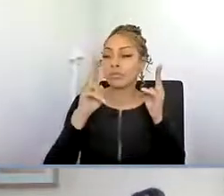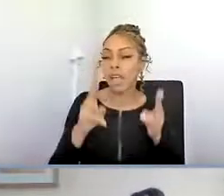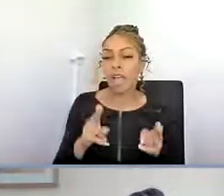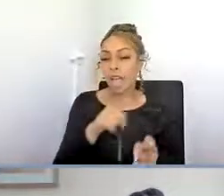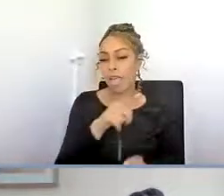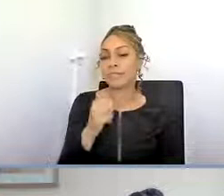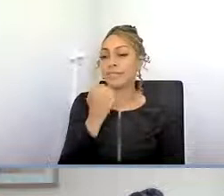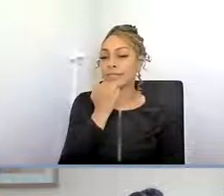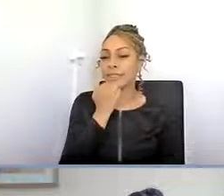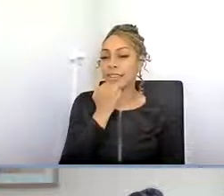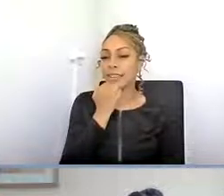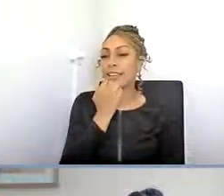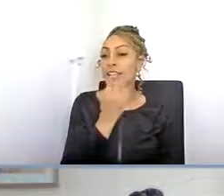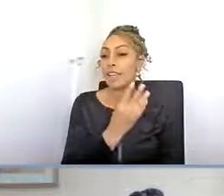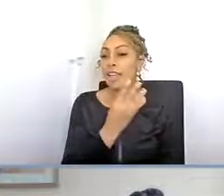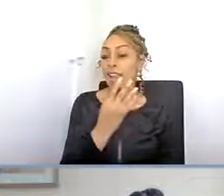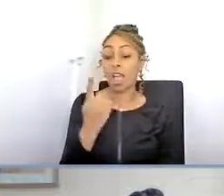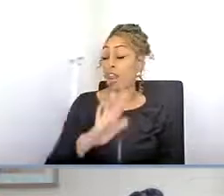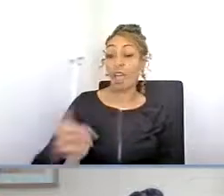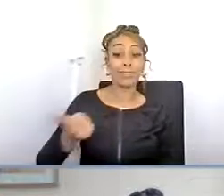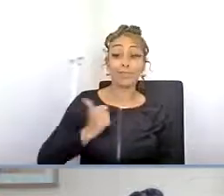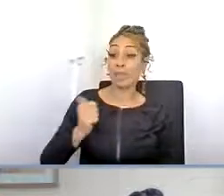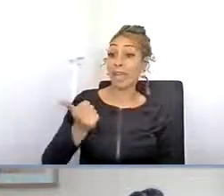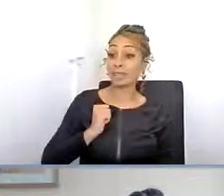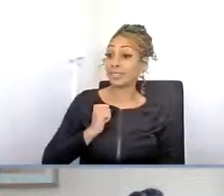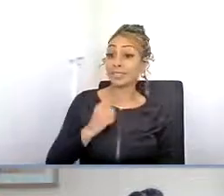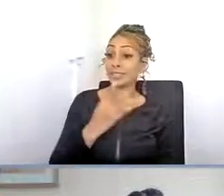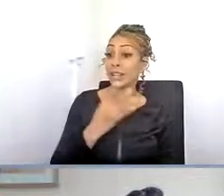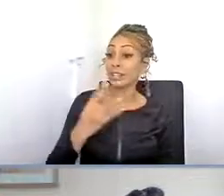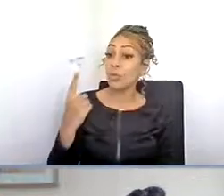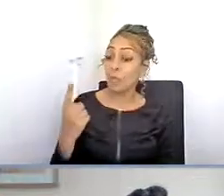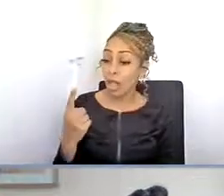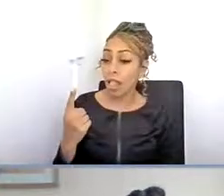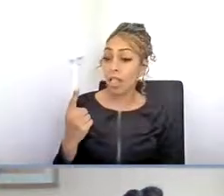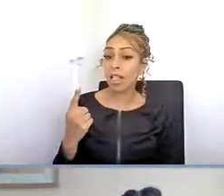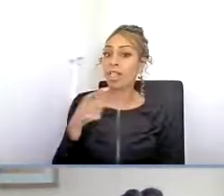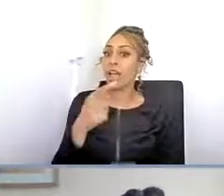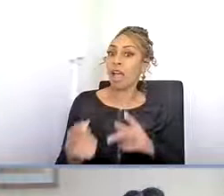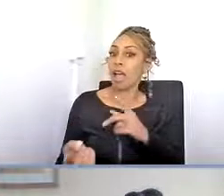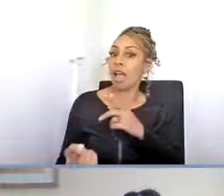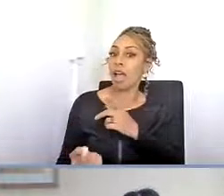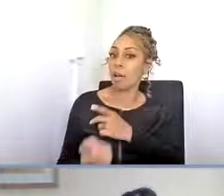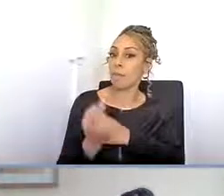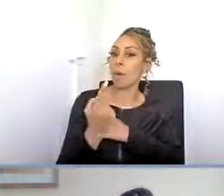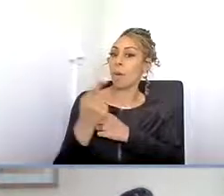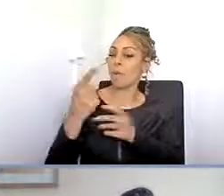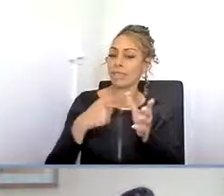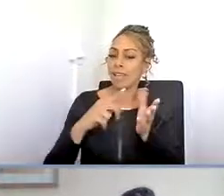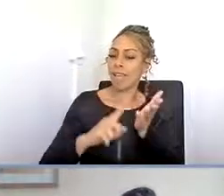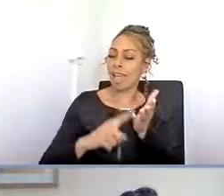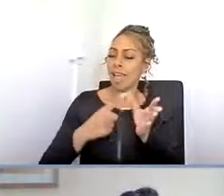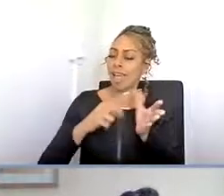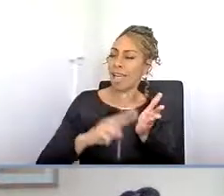dates in this slide, and he died unexpectedly in 1991. And it was at that moment that Alan had to think about